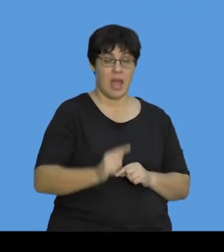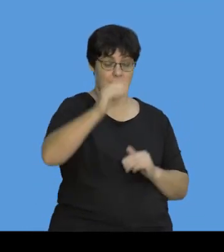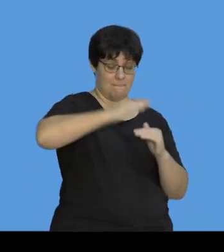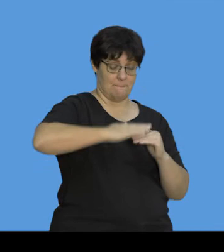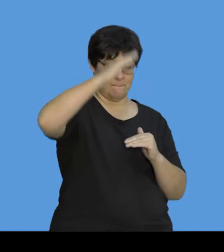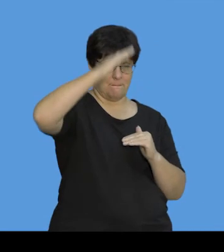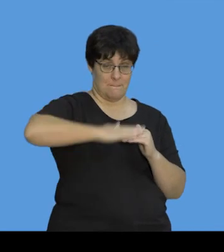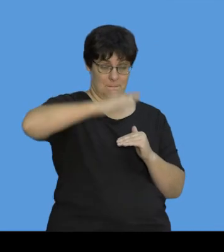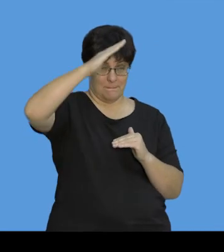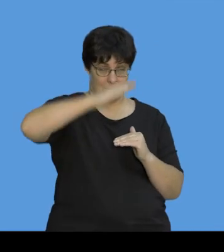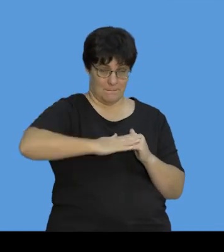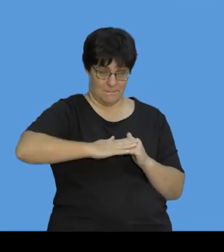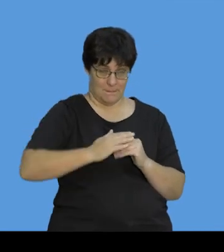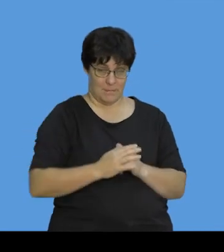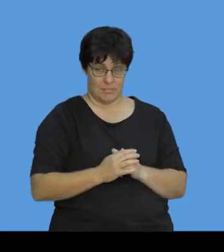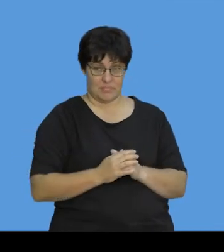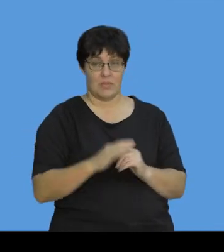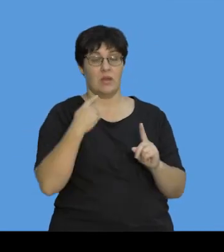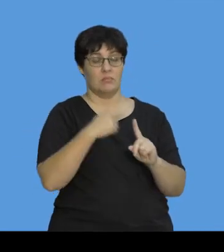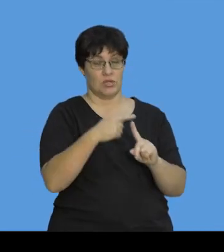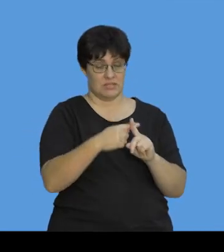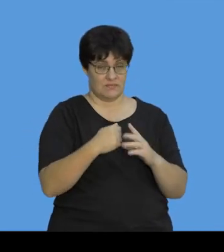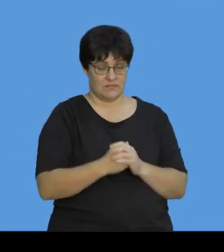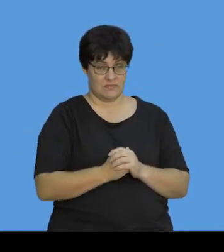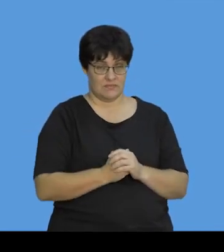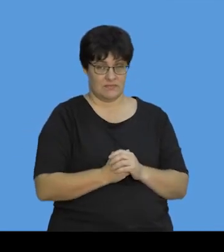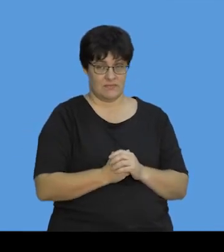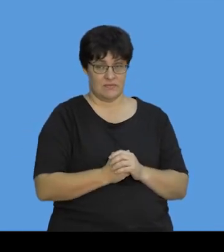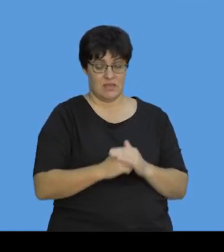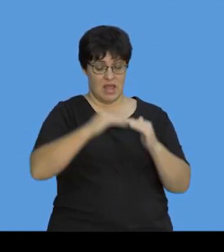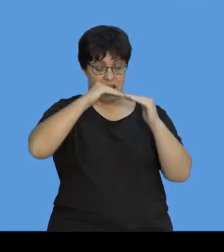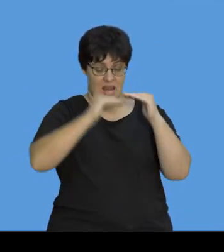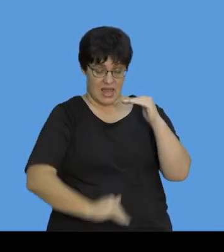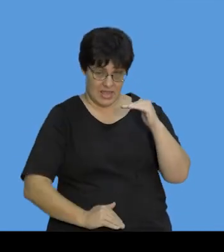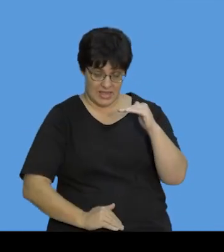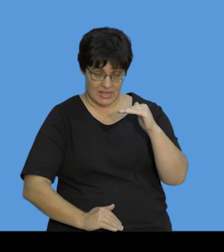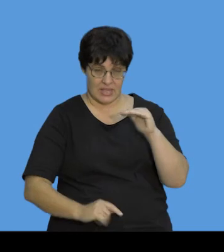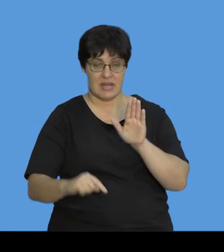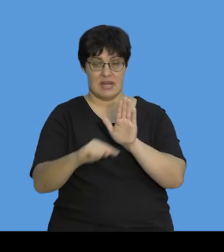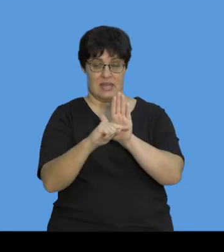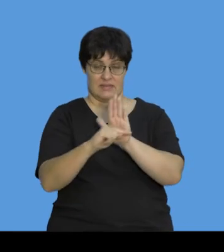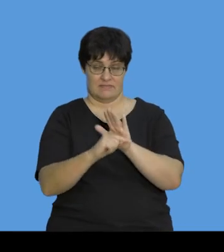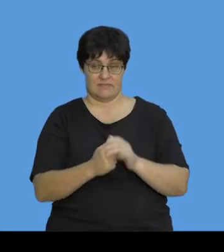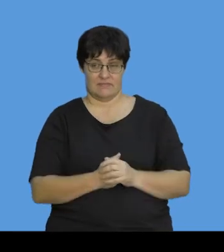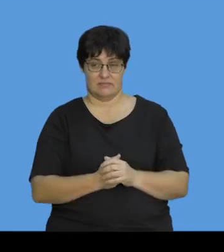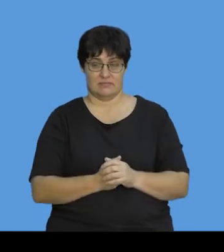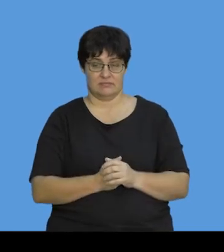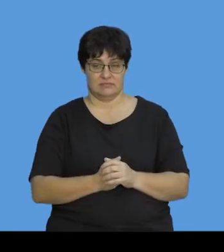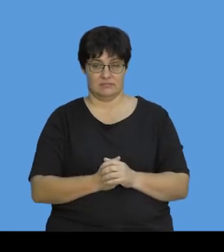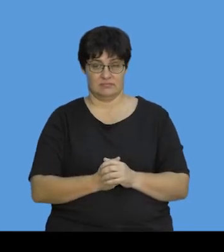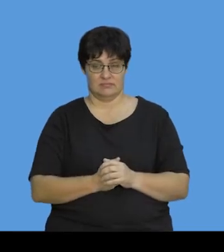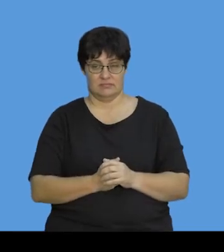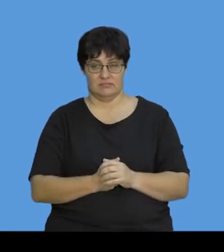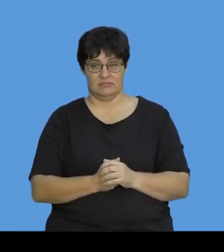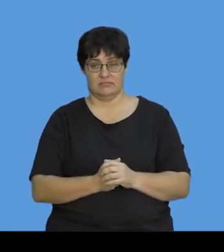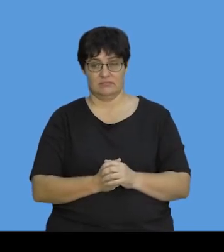Anything that goes above it, so any displacement above that is positive. Anything below it